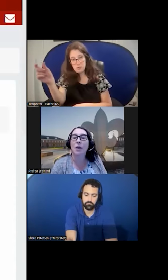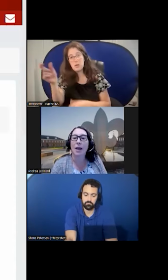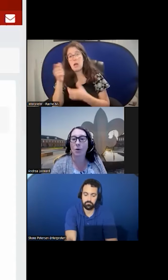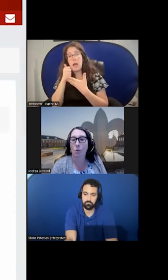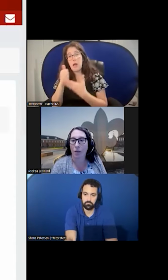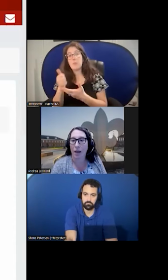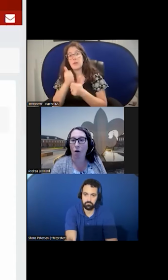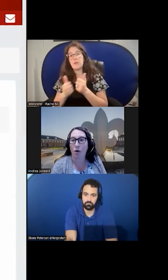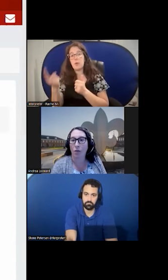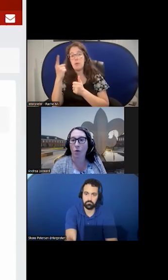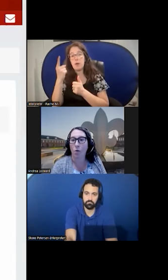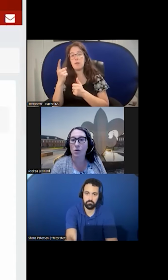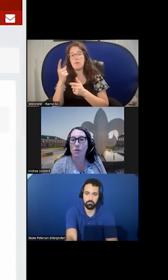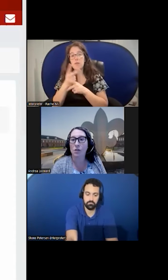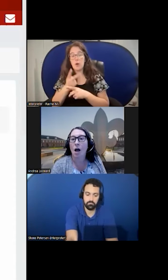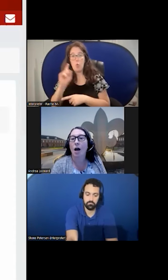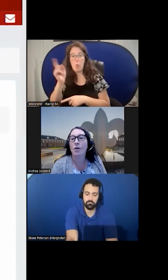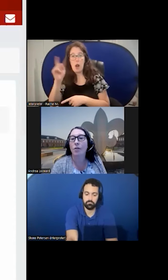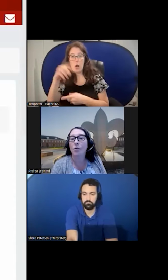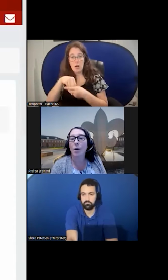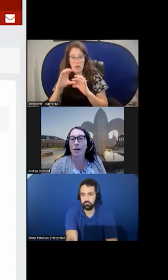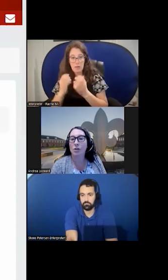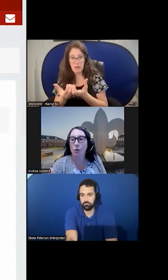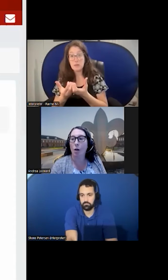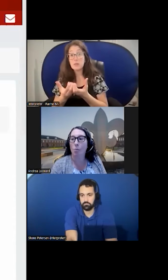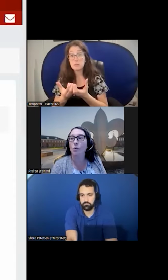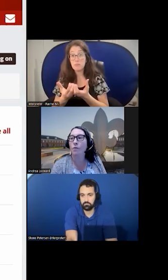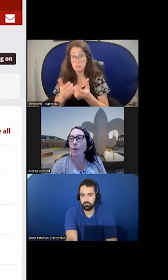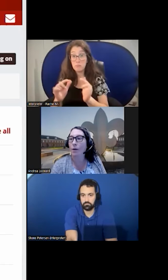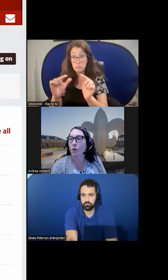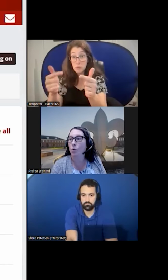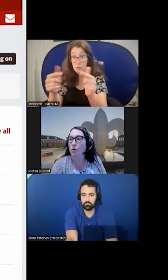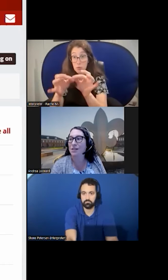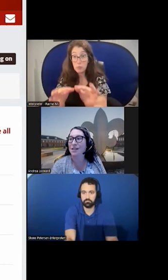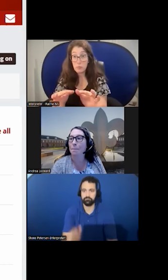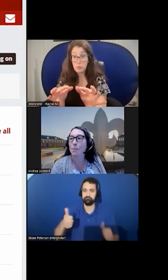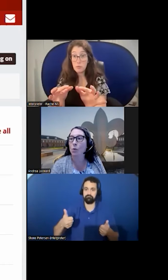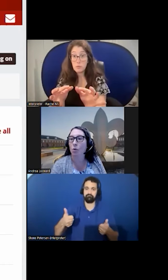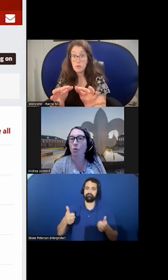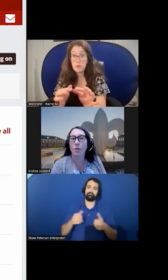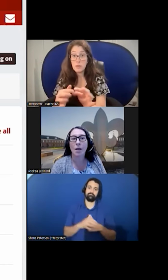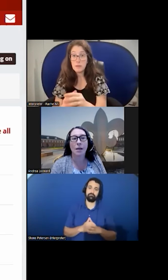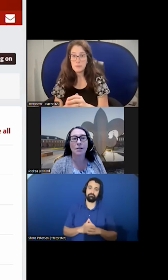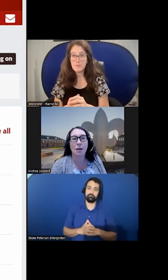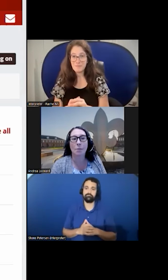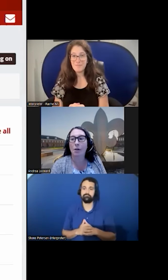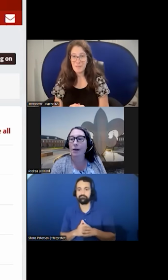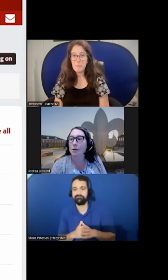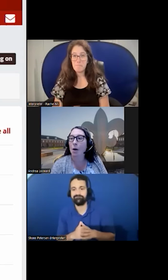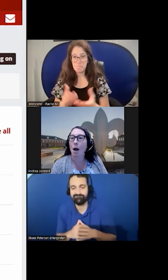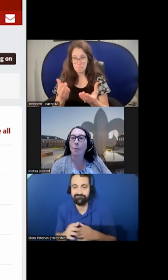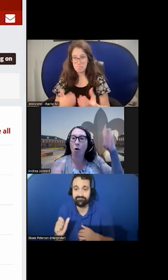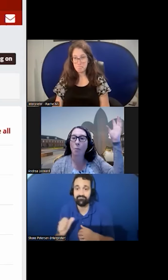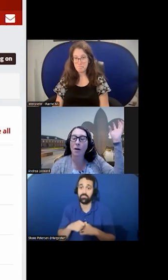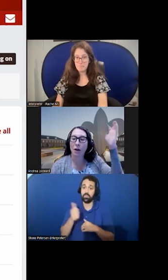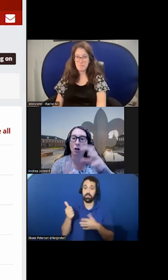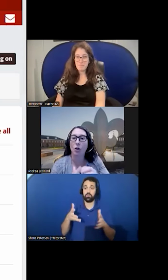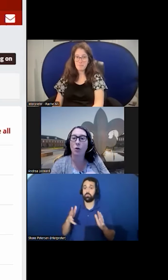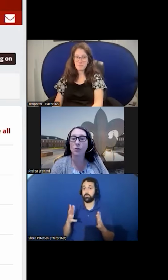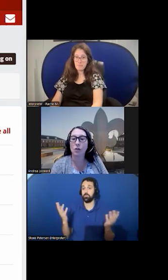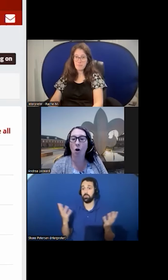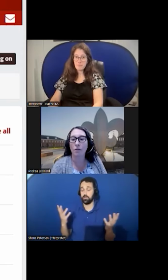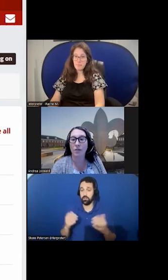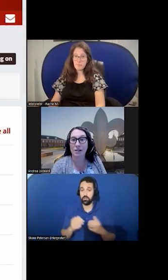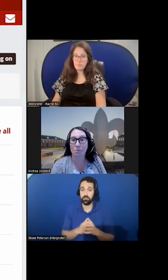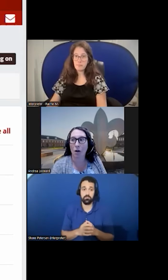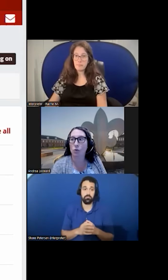to locate where they are in the course. Another way to help move around the courses in Moodle is the ability to pop open and